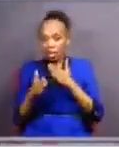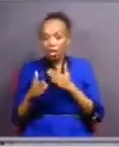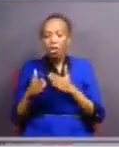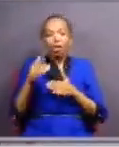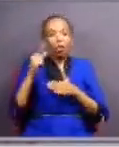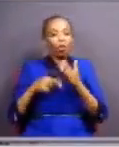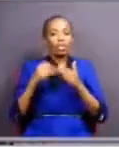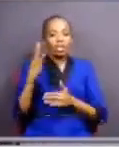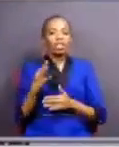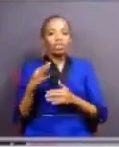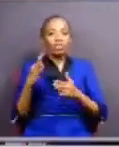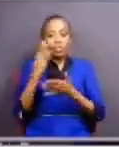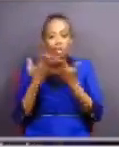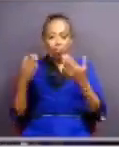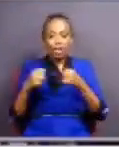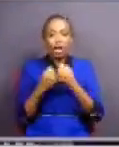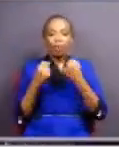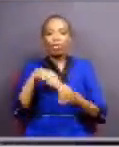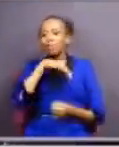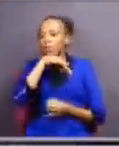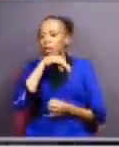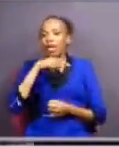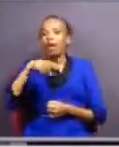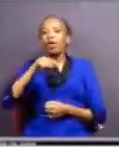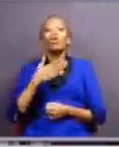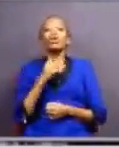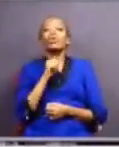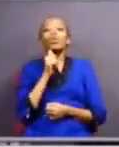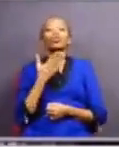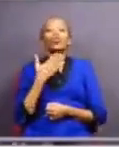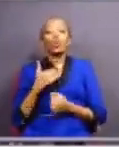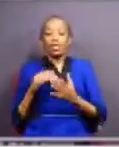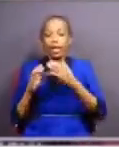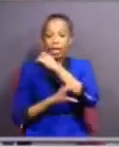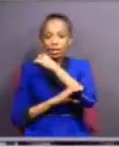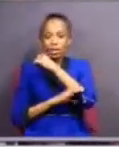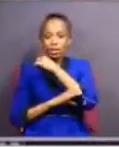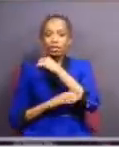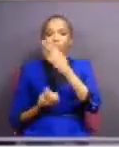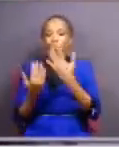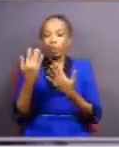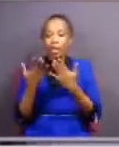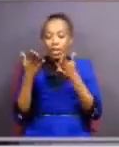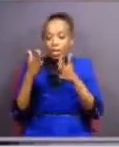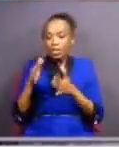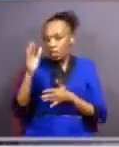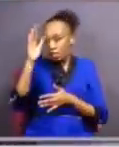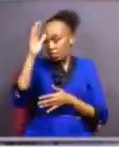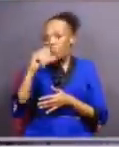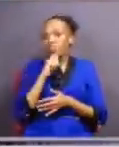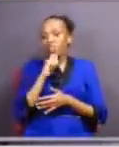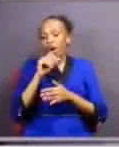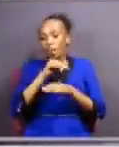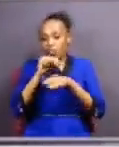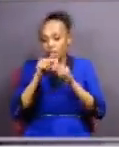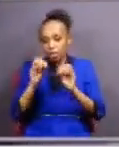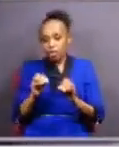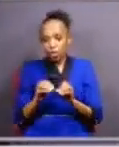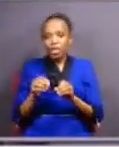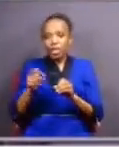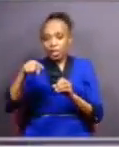if something had happened to Raila? We don't want this country to burn. Raila Amolo Odinga is the father of this nation. All right, he's